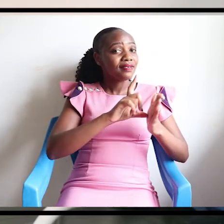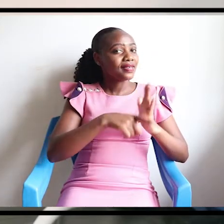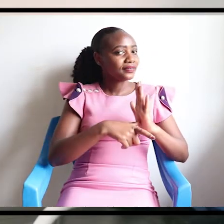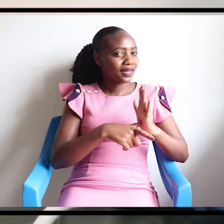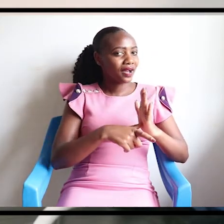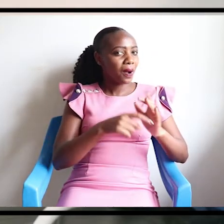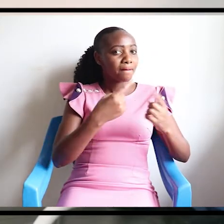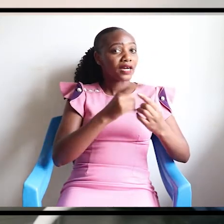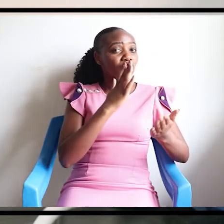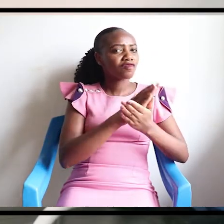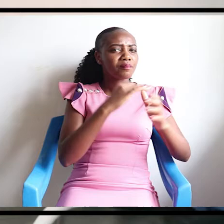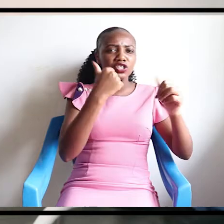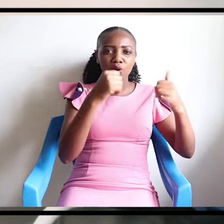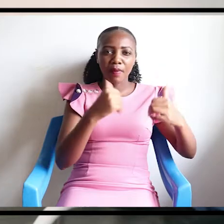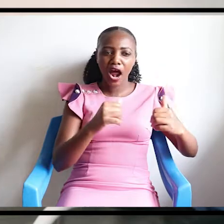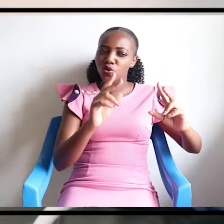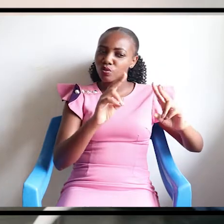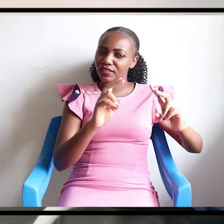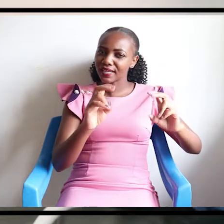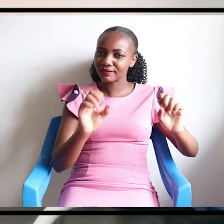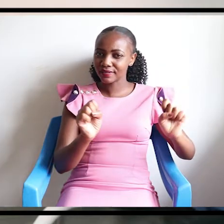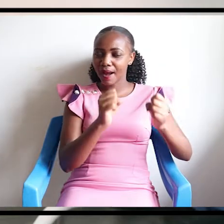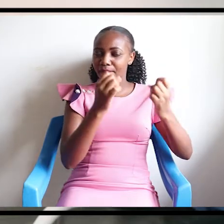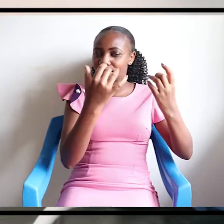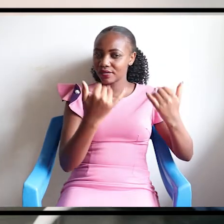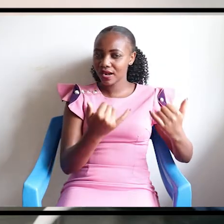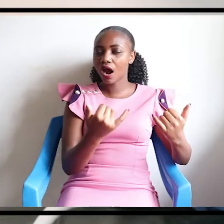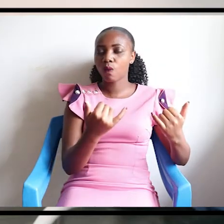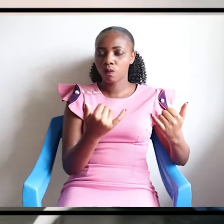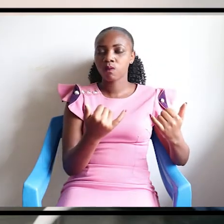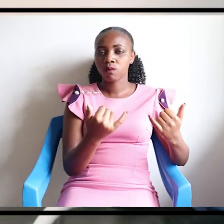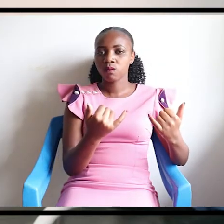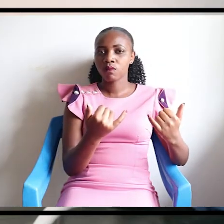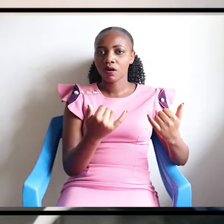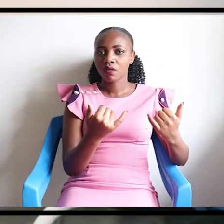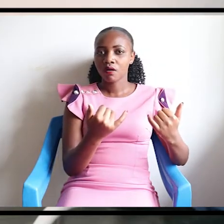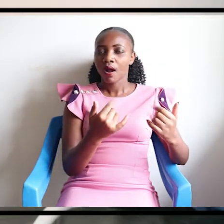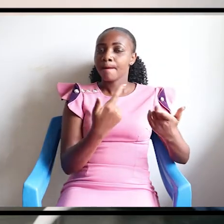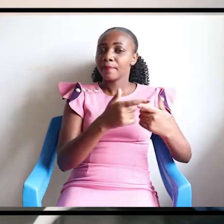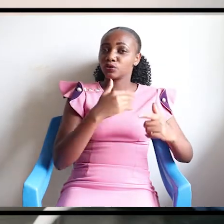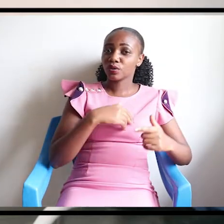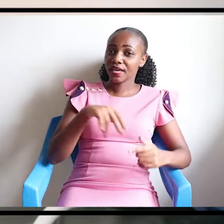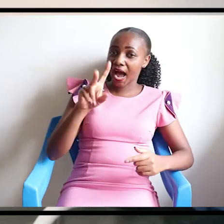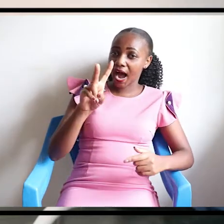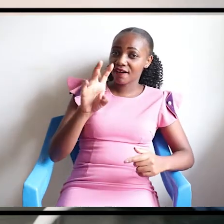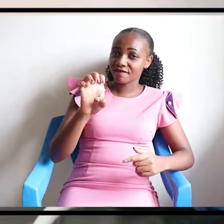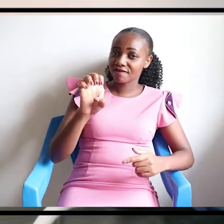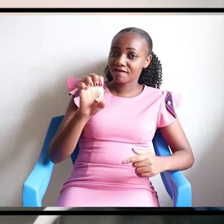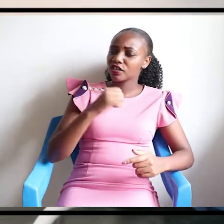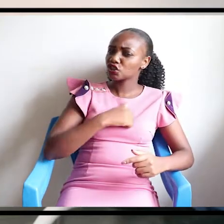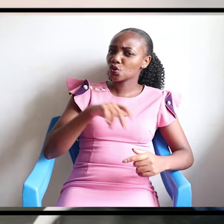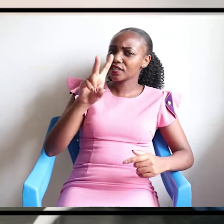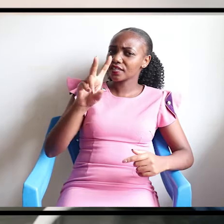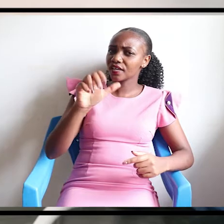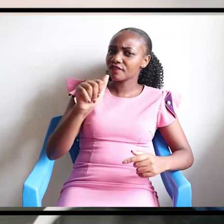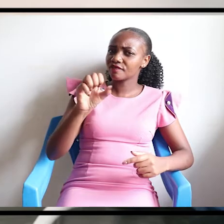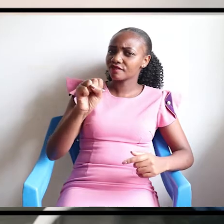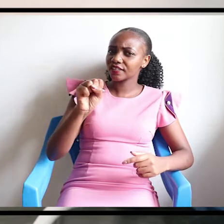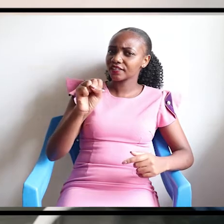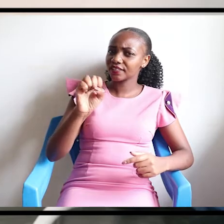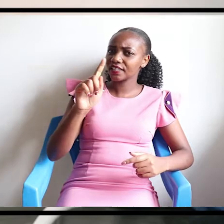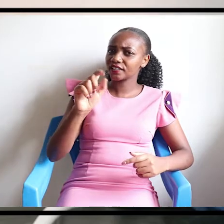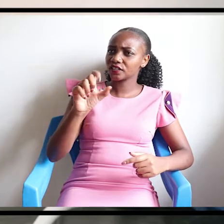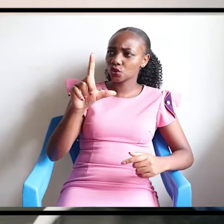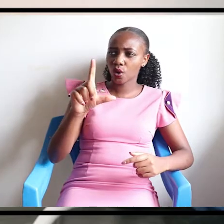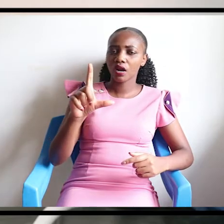for the man. But whatever method is on the ground right now is mm-hmm. the one we call vasectomy. Mm-hmm. Yeah, whereby their tubes are cut down and